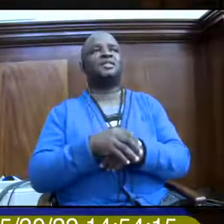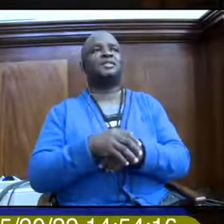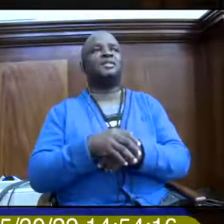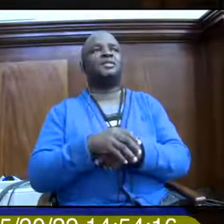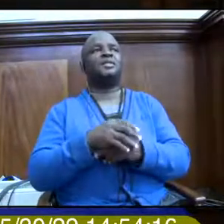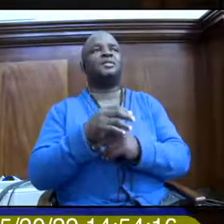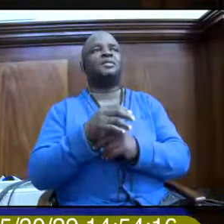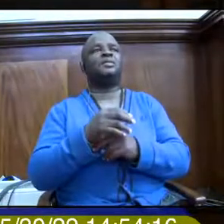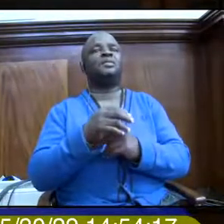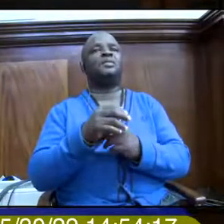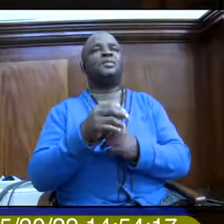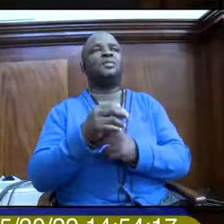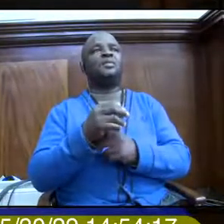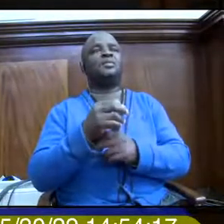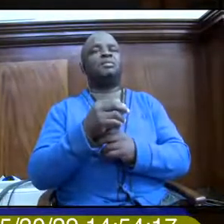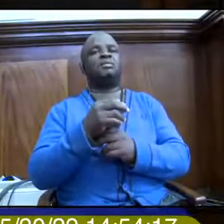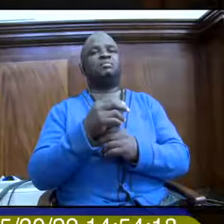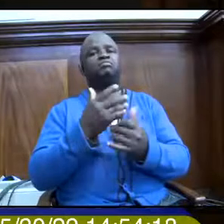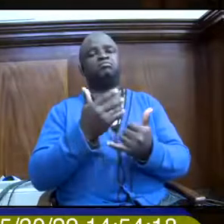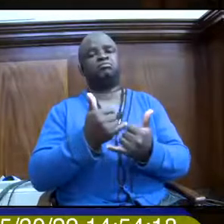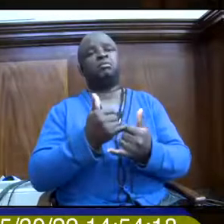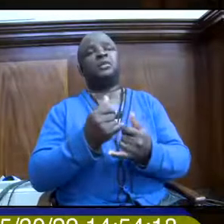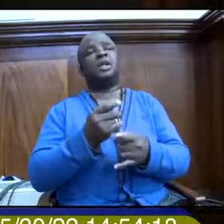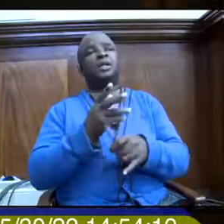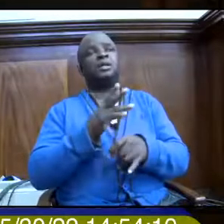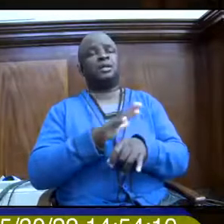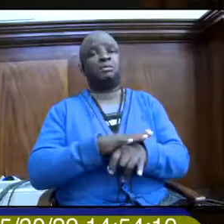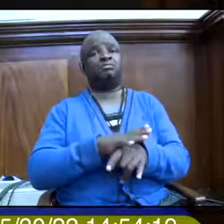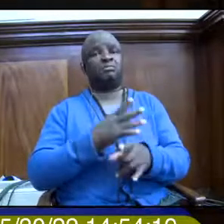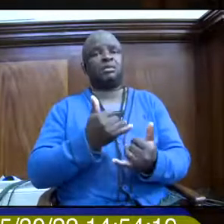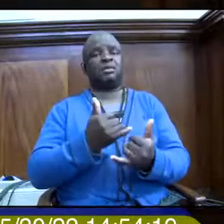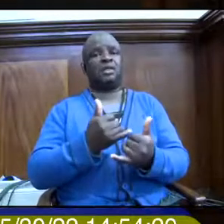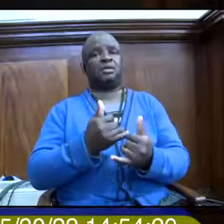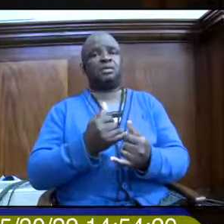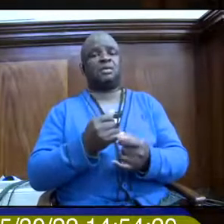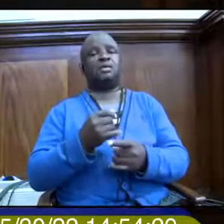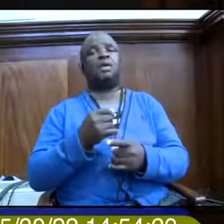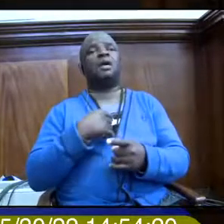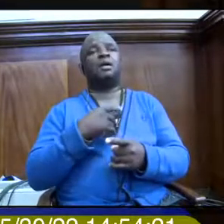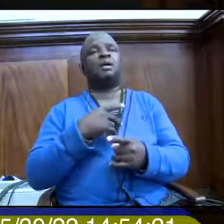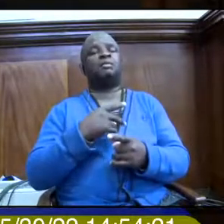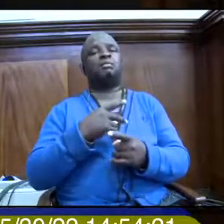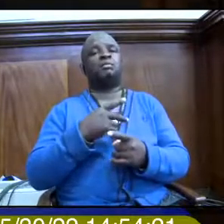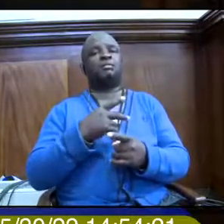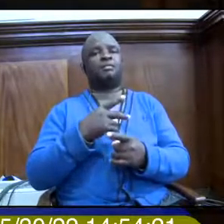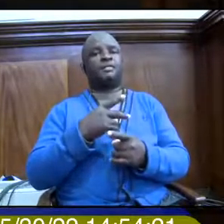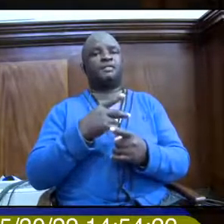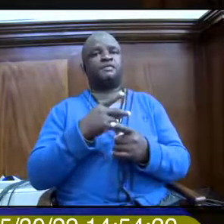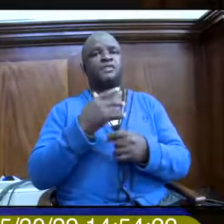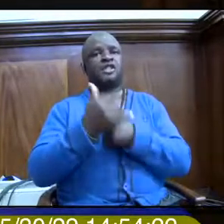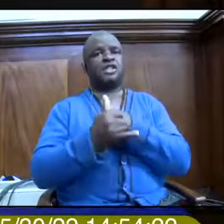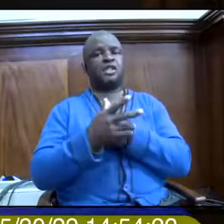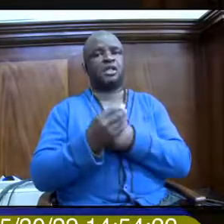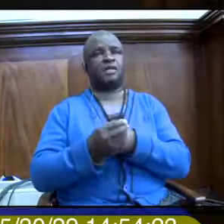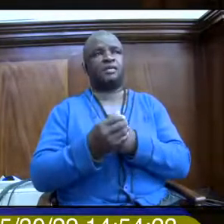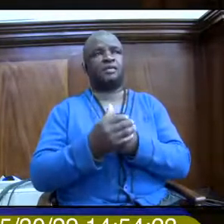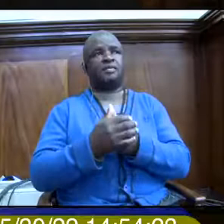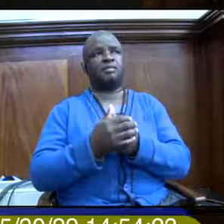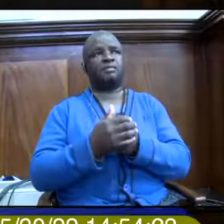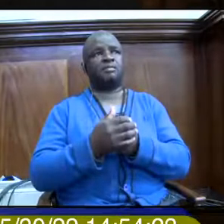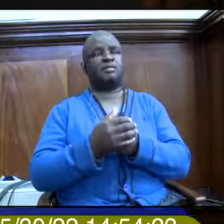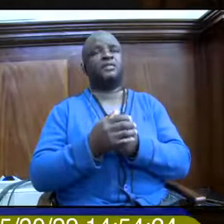as if this is not enough our country is being battered by a wave of